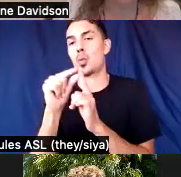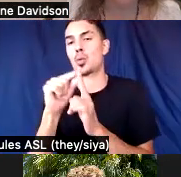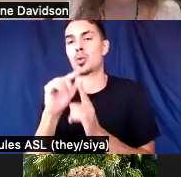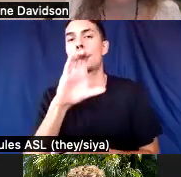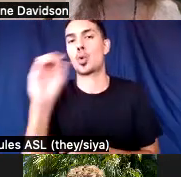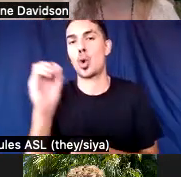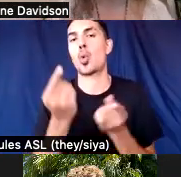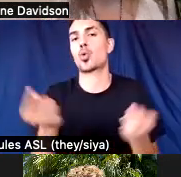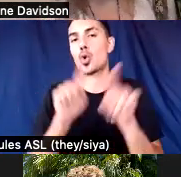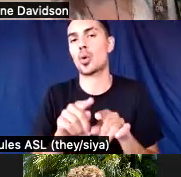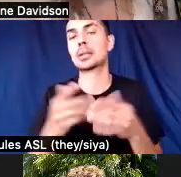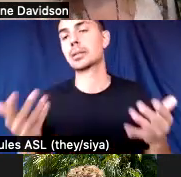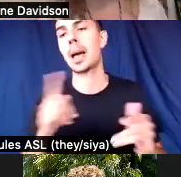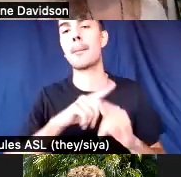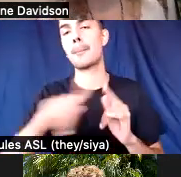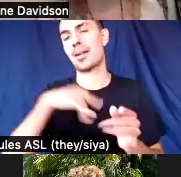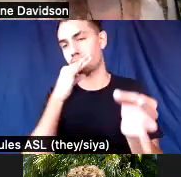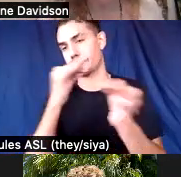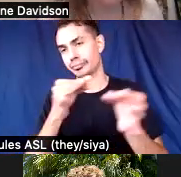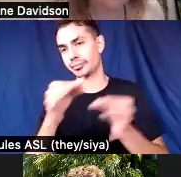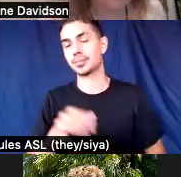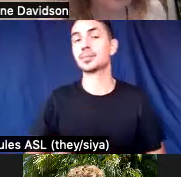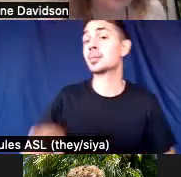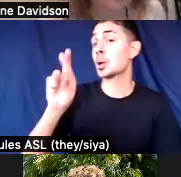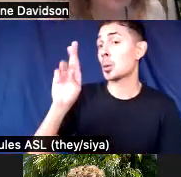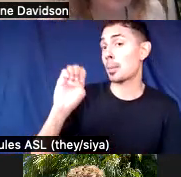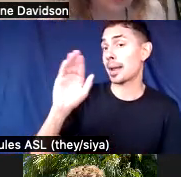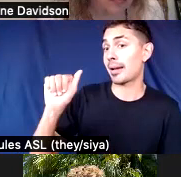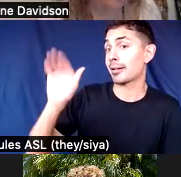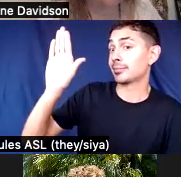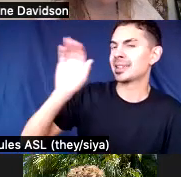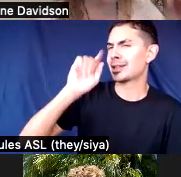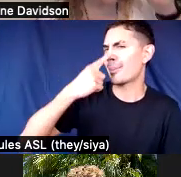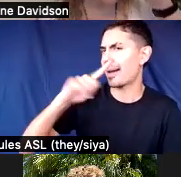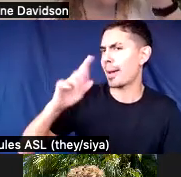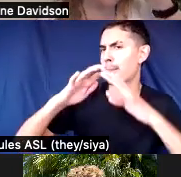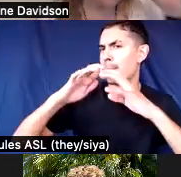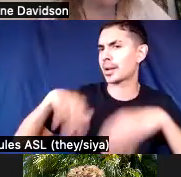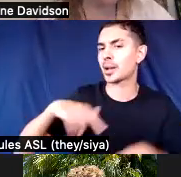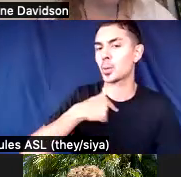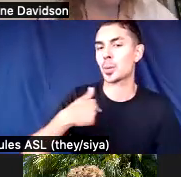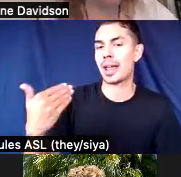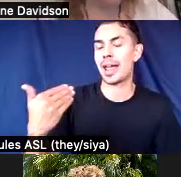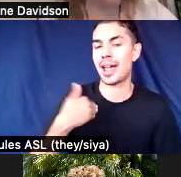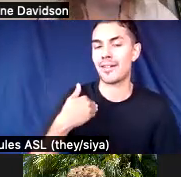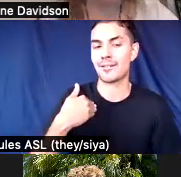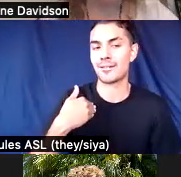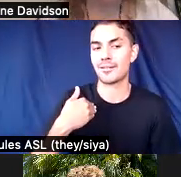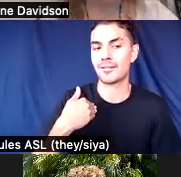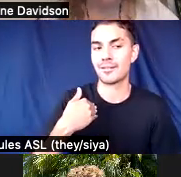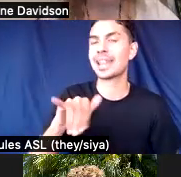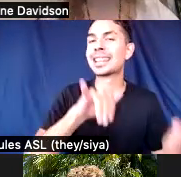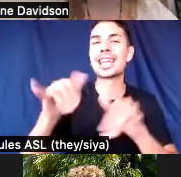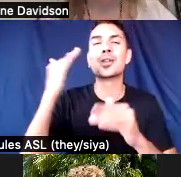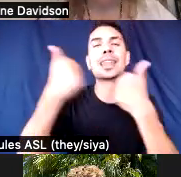mean. If I could, Christine, also kind of break down, we have like these building, like it's like